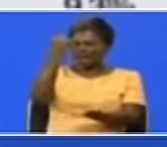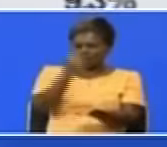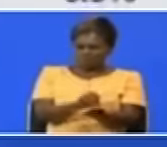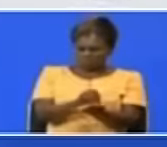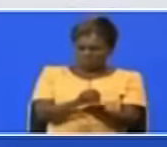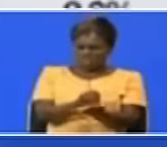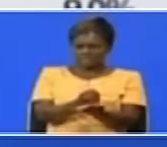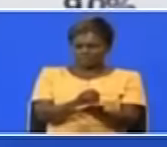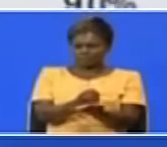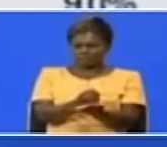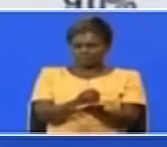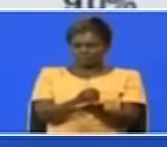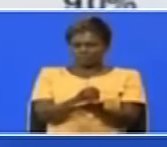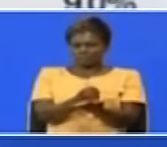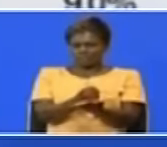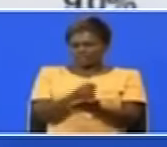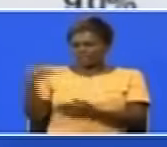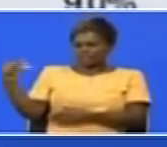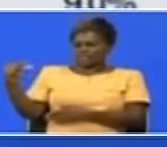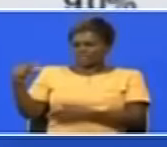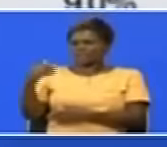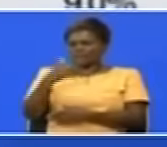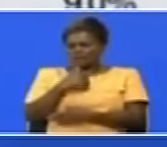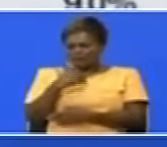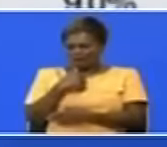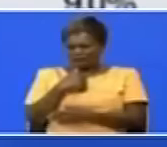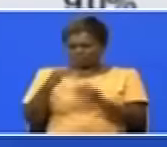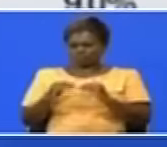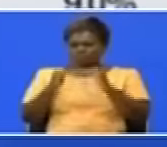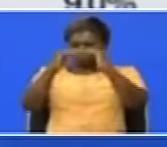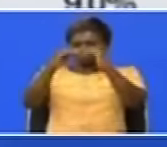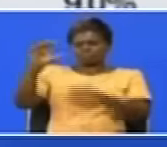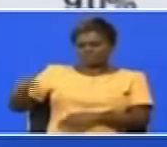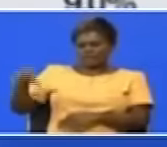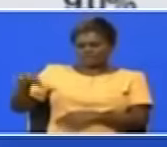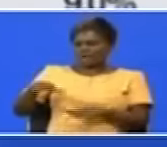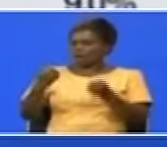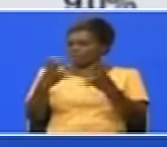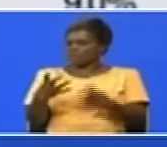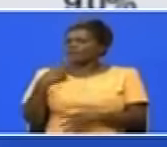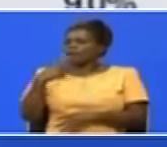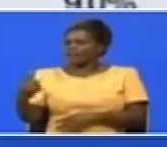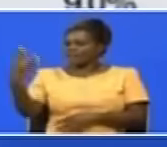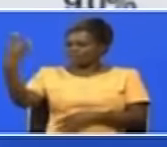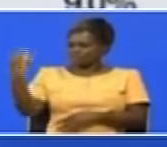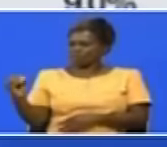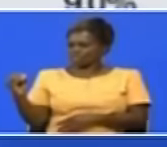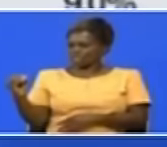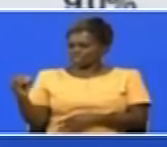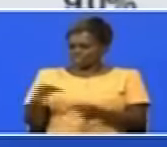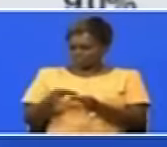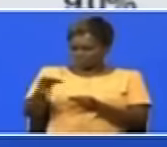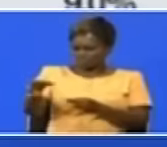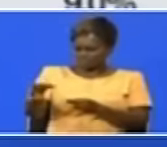A classification. Gigiri, that falls in the rising market category, has an average rent of 140 shillings per square